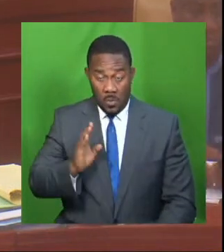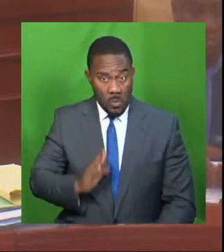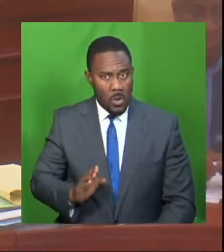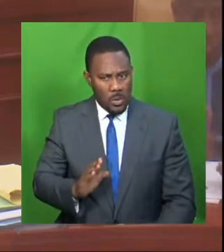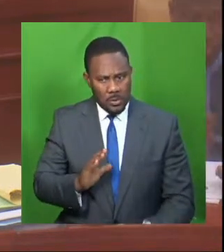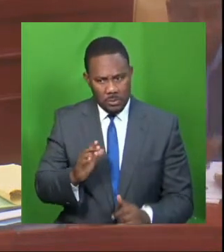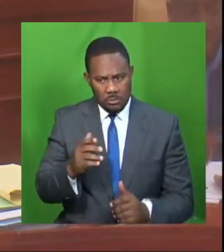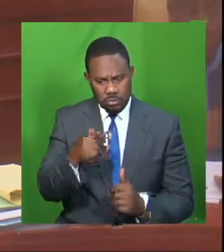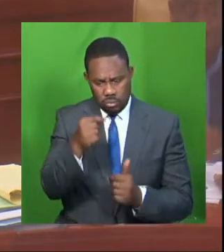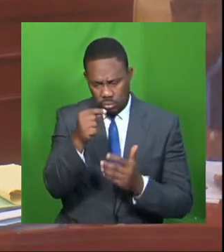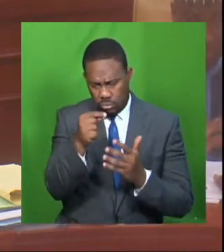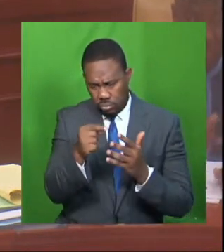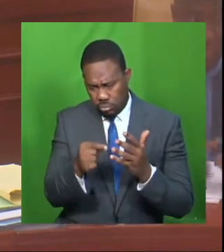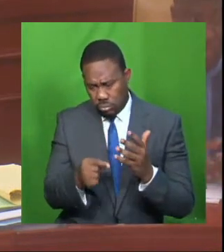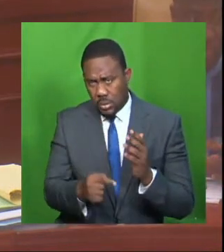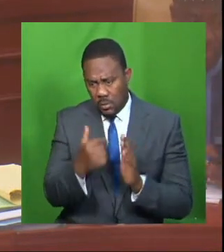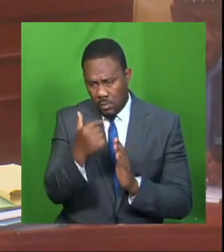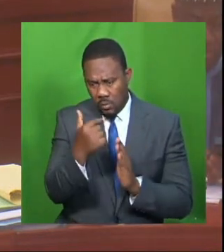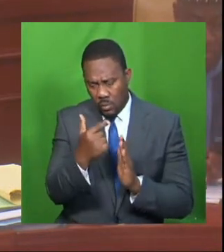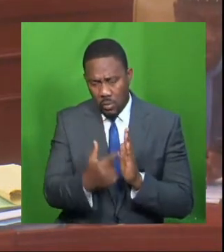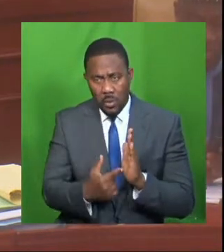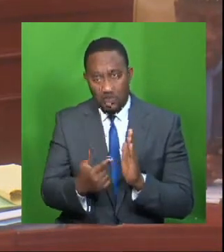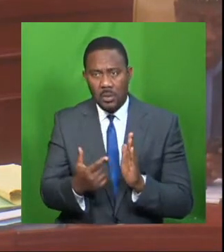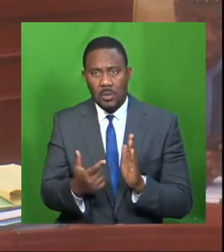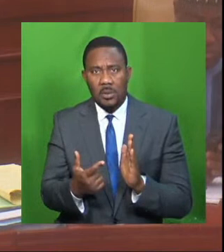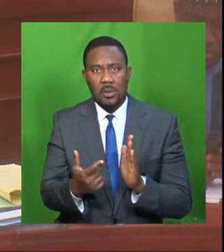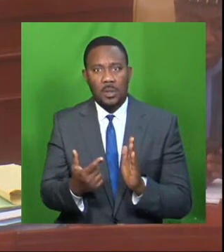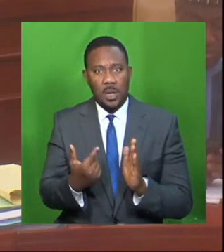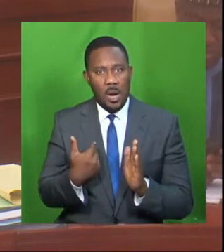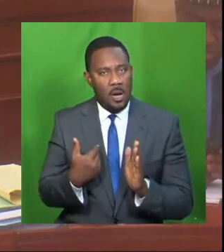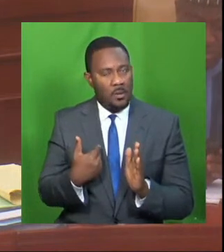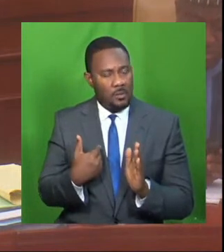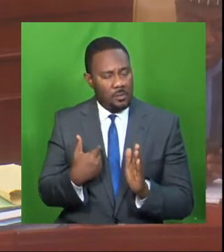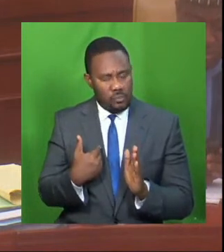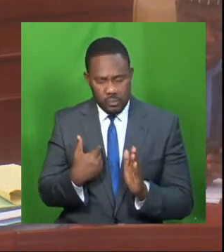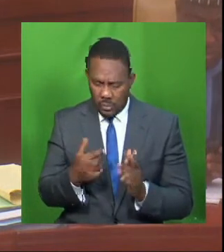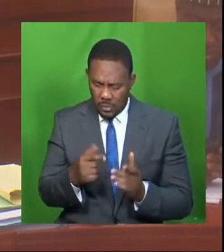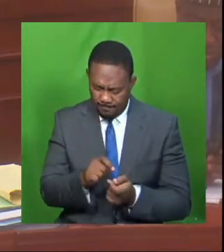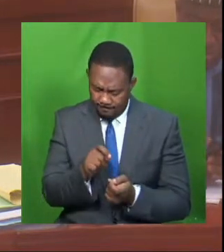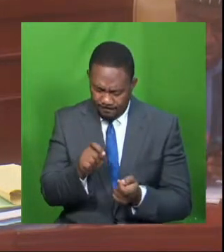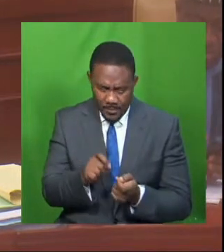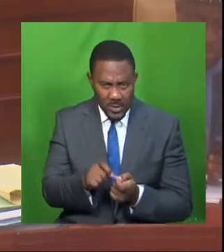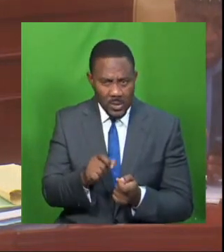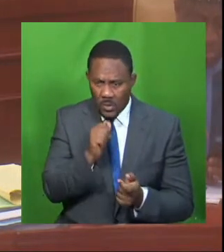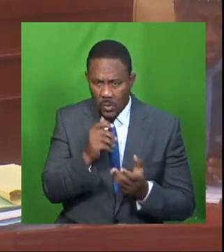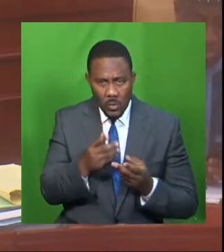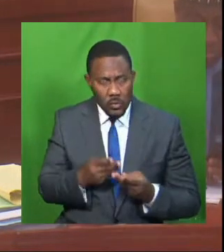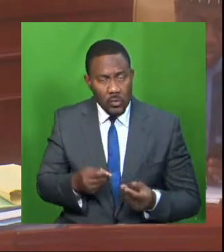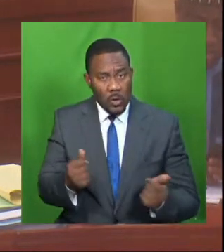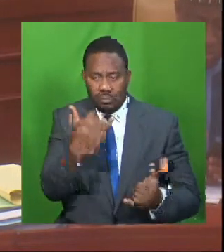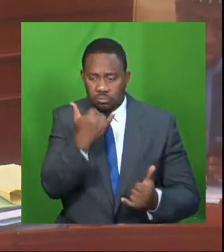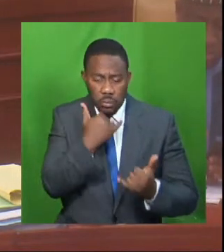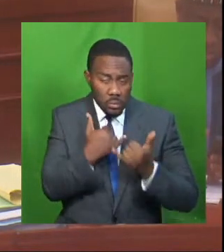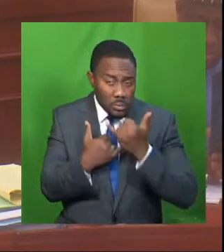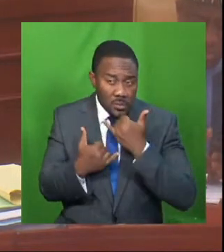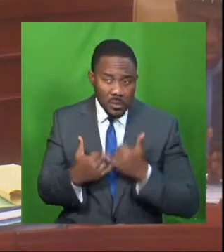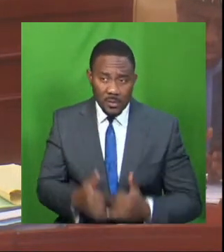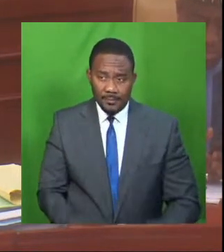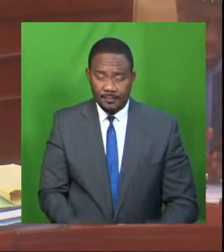Public Accounts Committee on the report of the Auditor General on the public accounts of Ghana, public